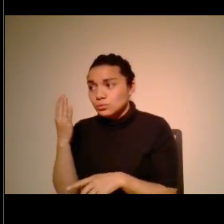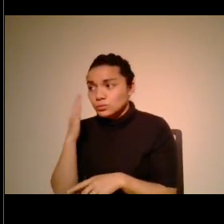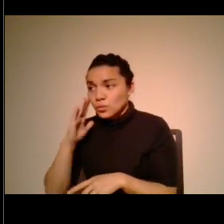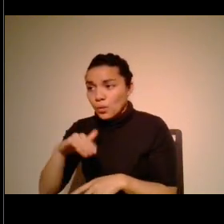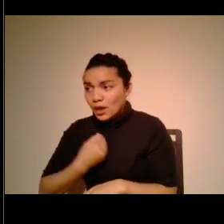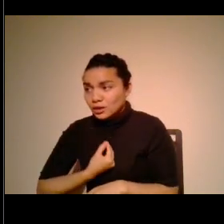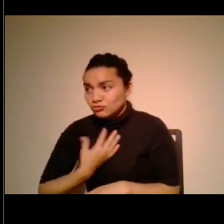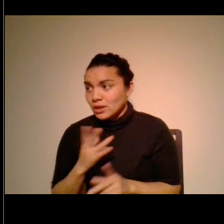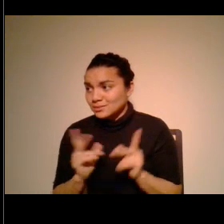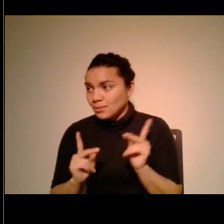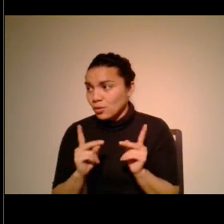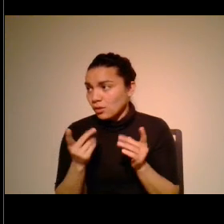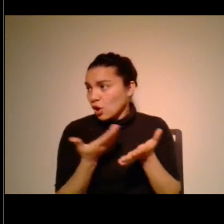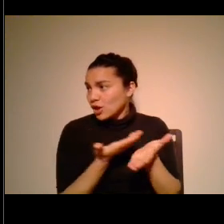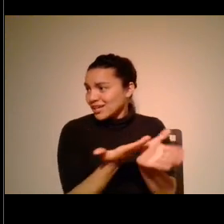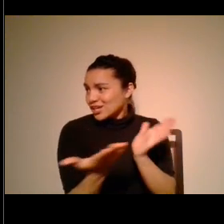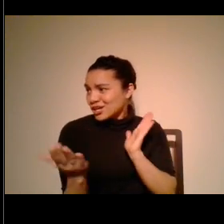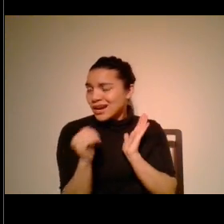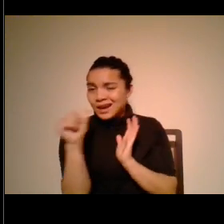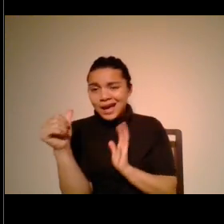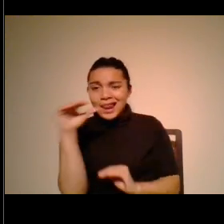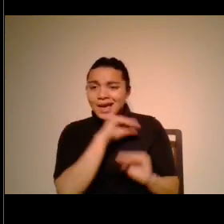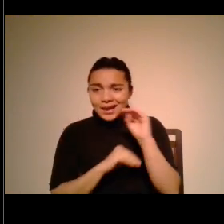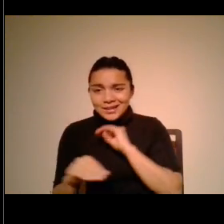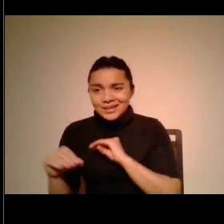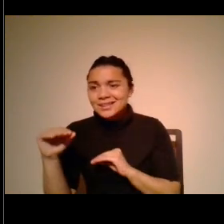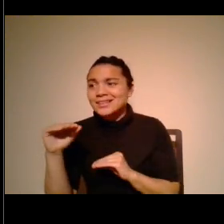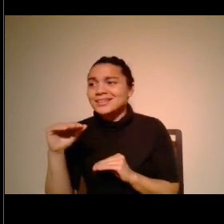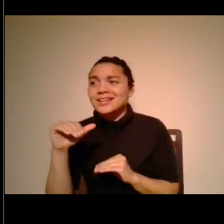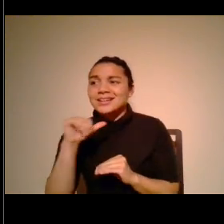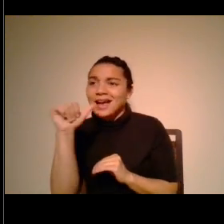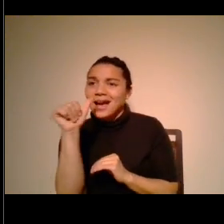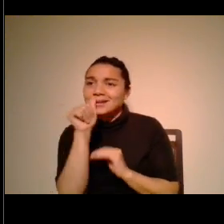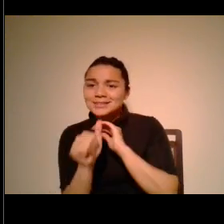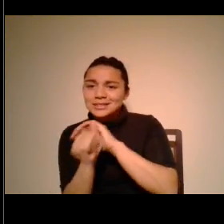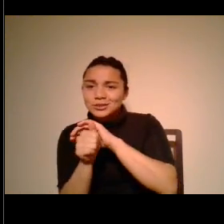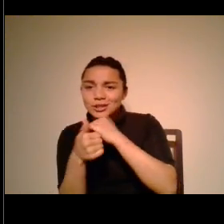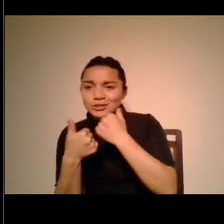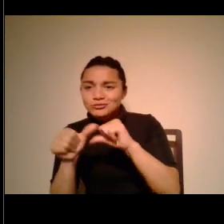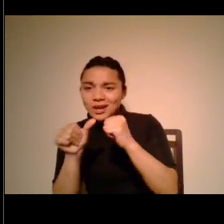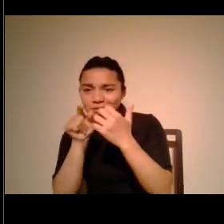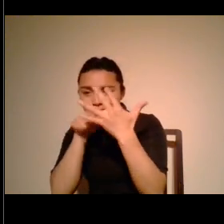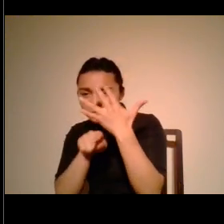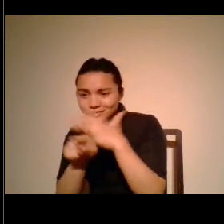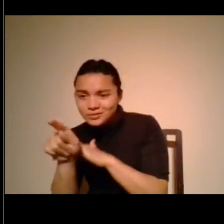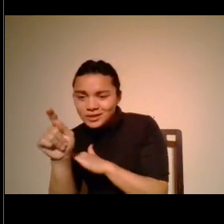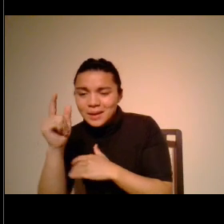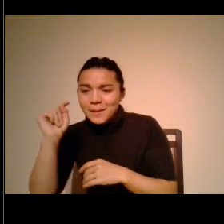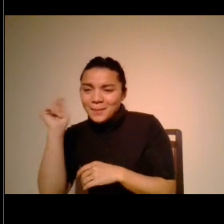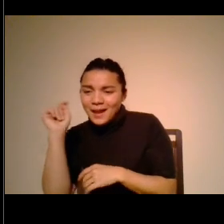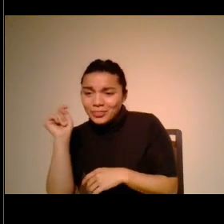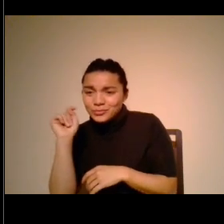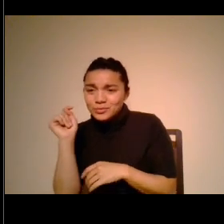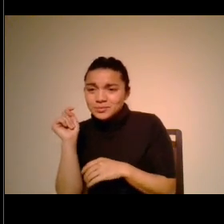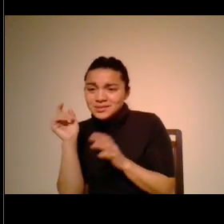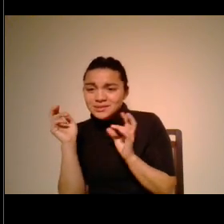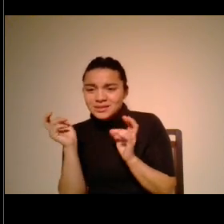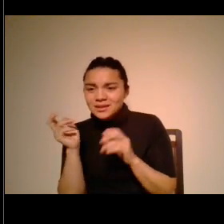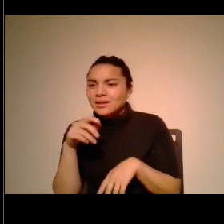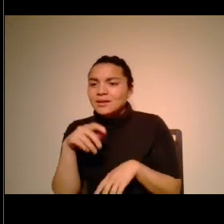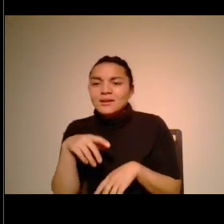and are not lying and are not secretly trying to infiltrate bathrooms or anything, if you come in with that